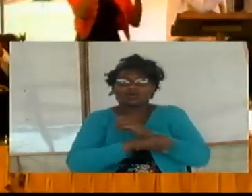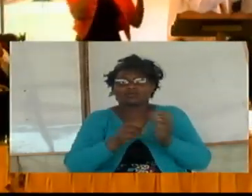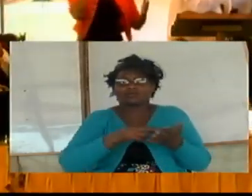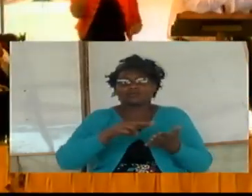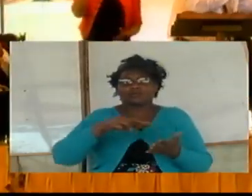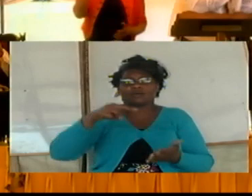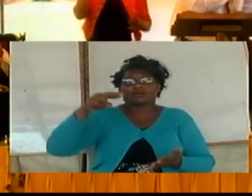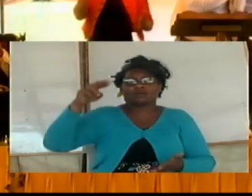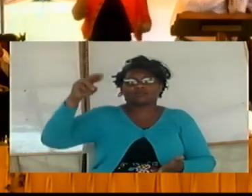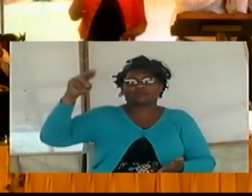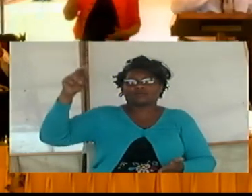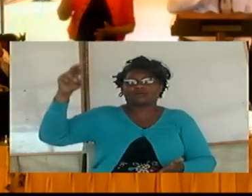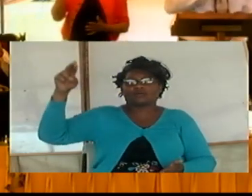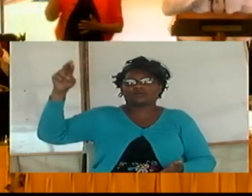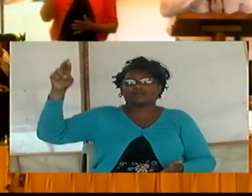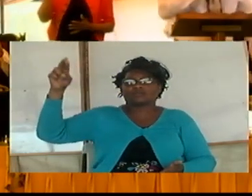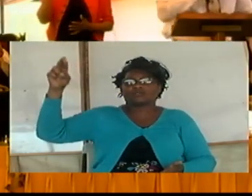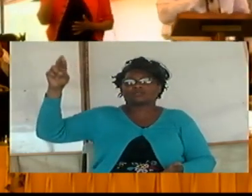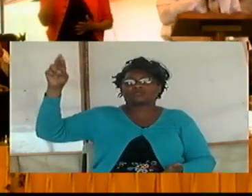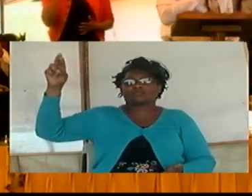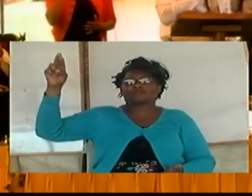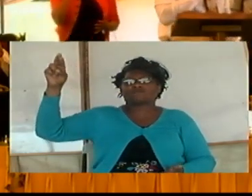All upon.